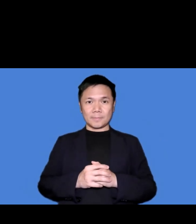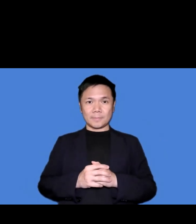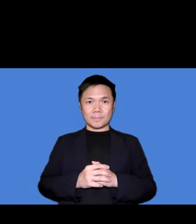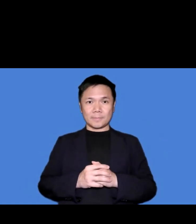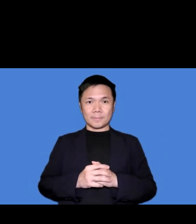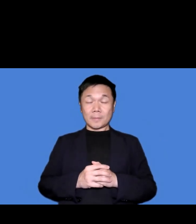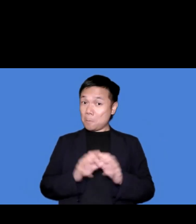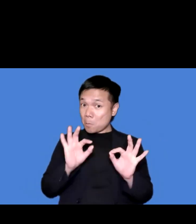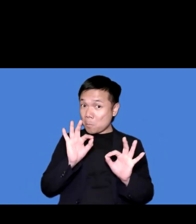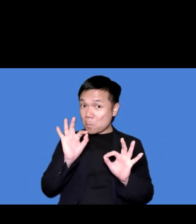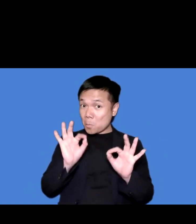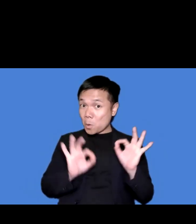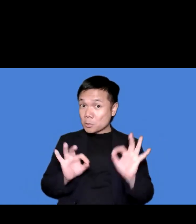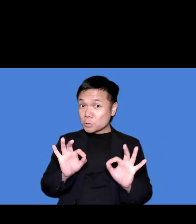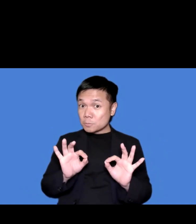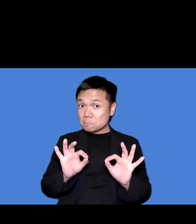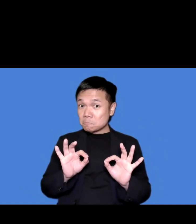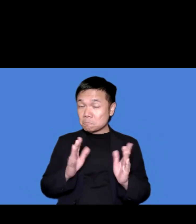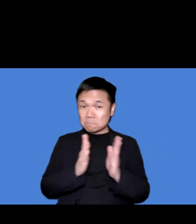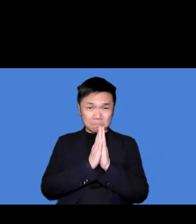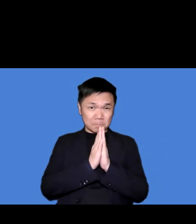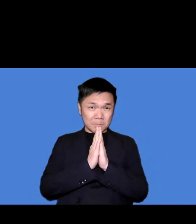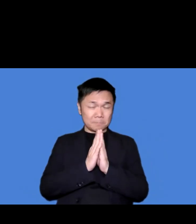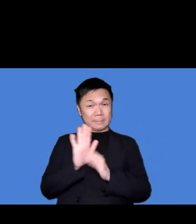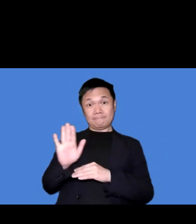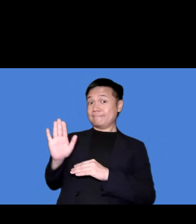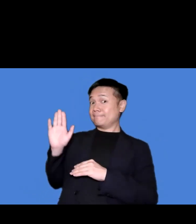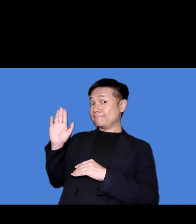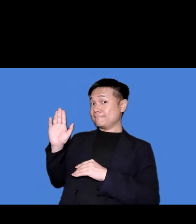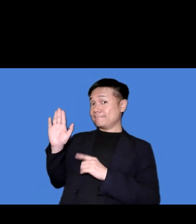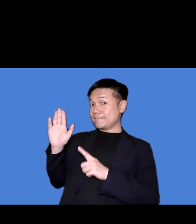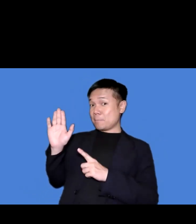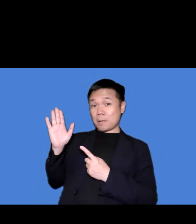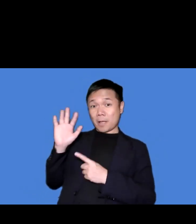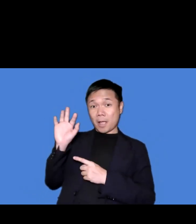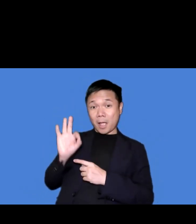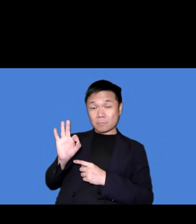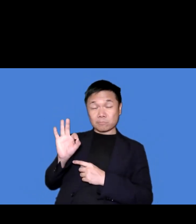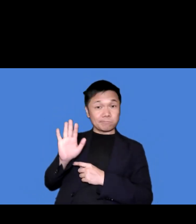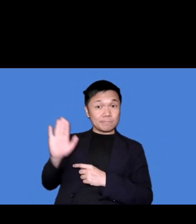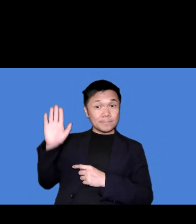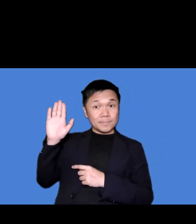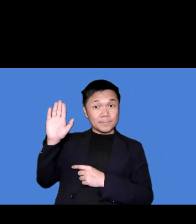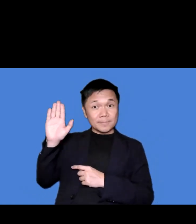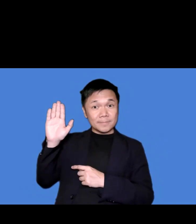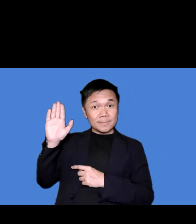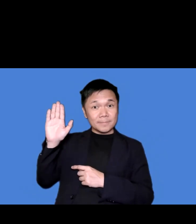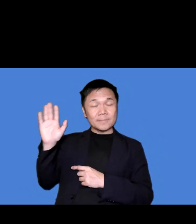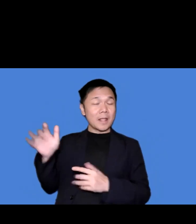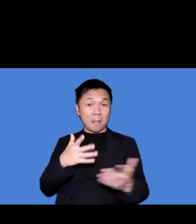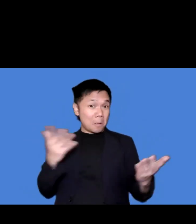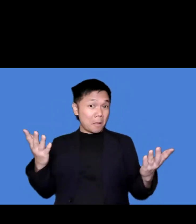I request you to please raise your hand if you would like to speak. And as time